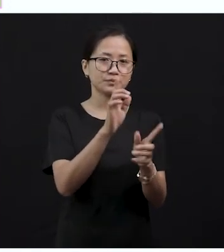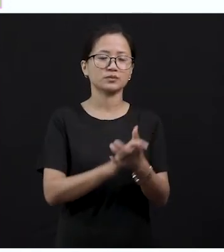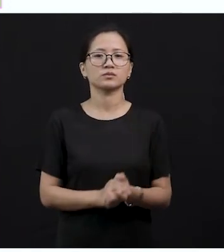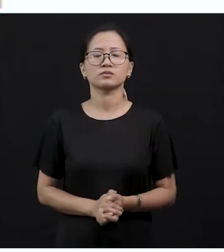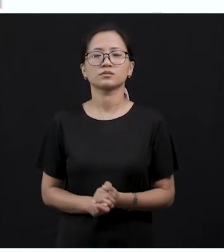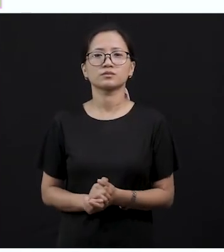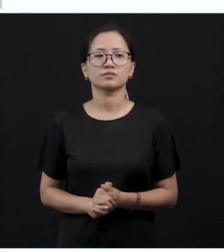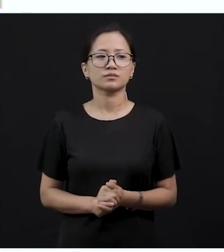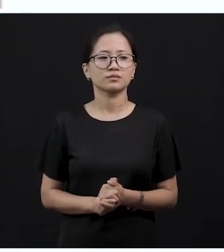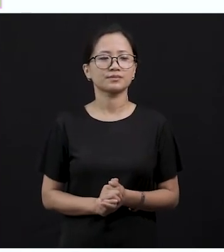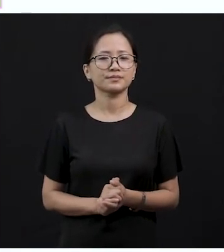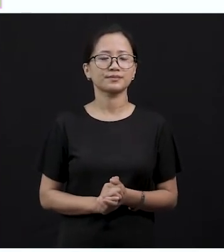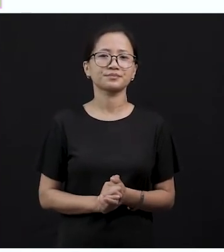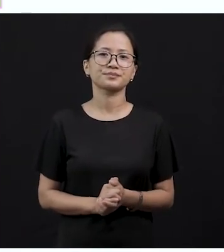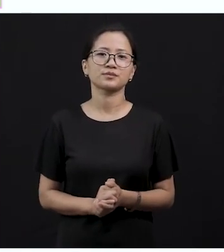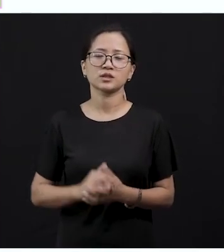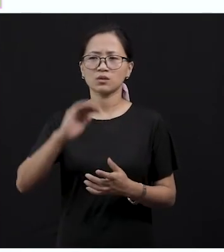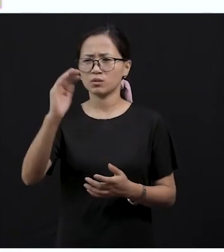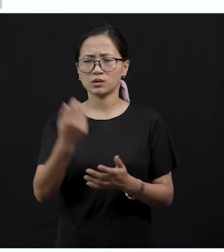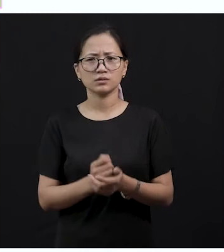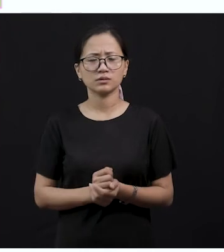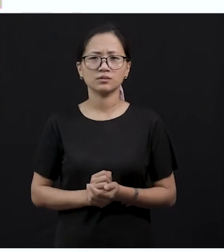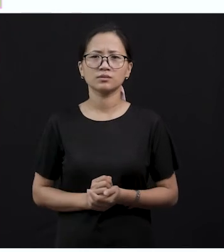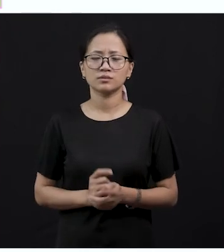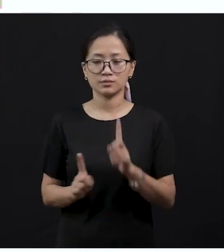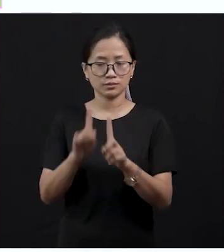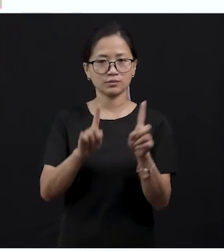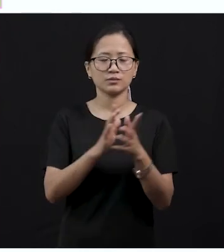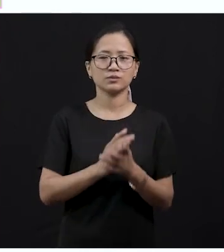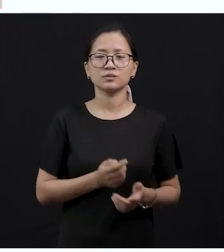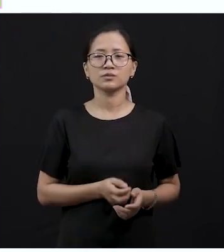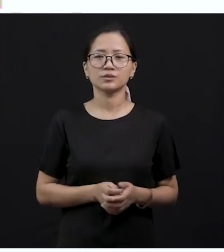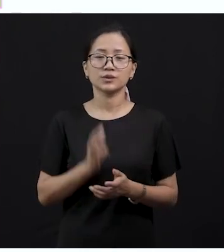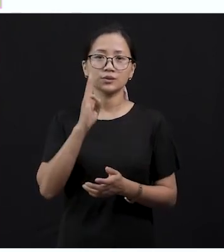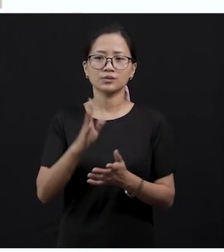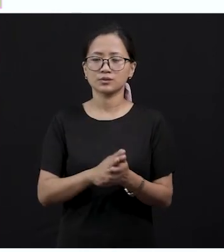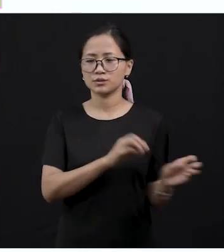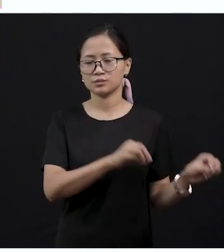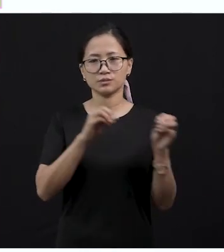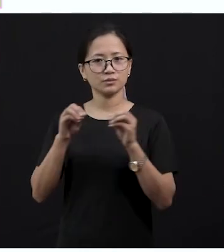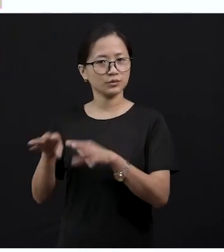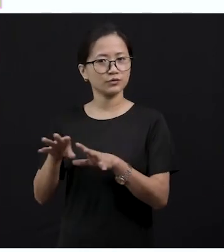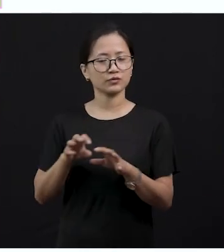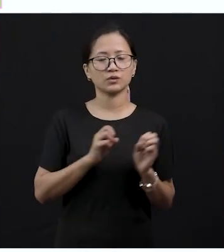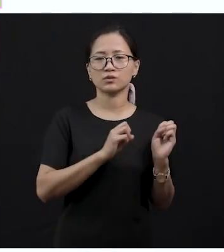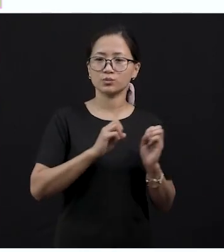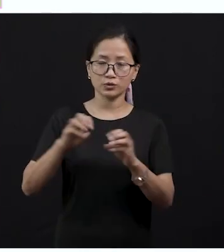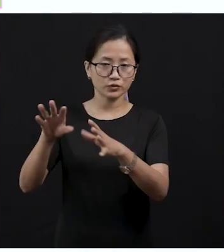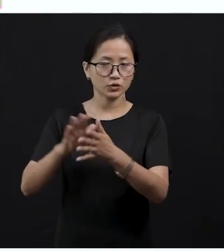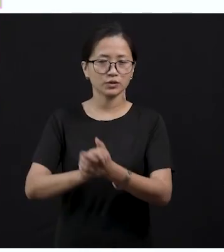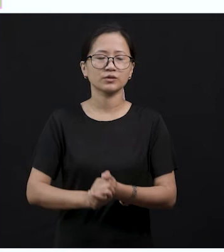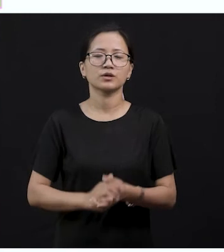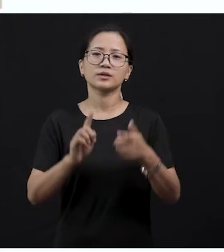doesn't harm them. But while some plants, they will remove the waste in the form of